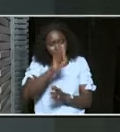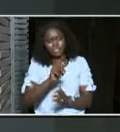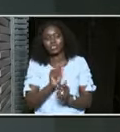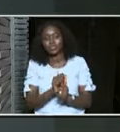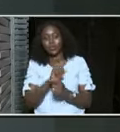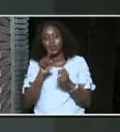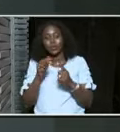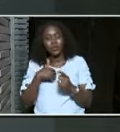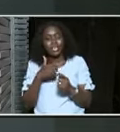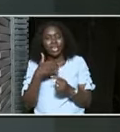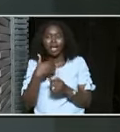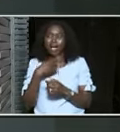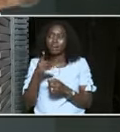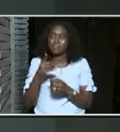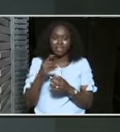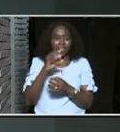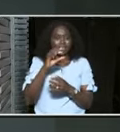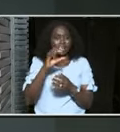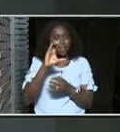we had Channel's